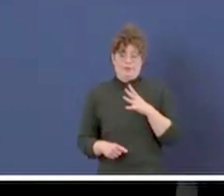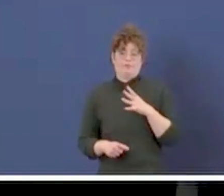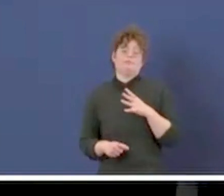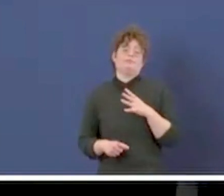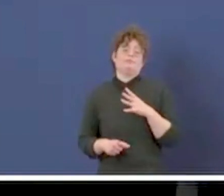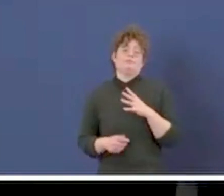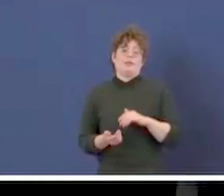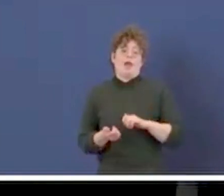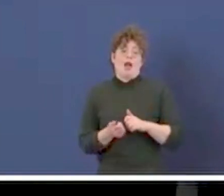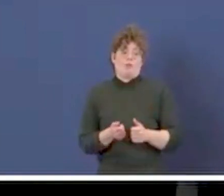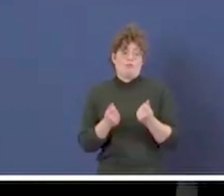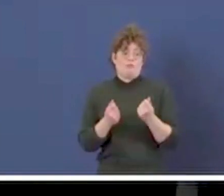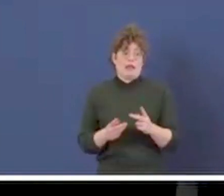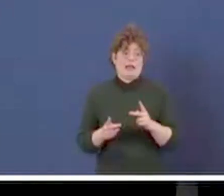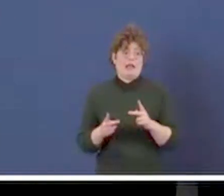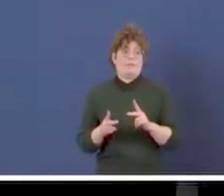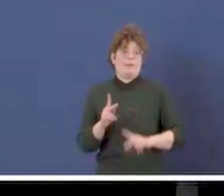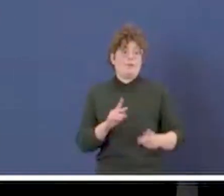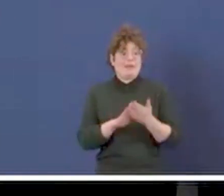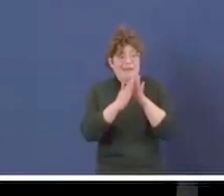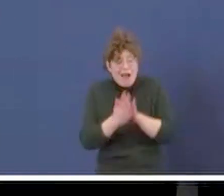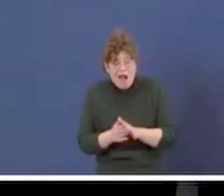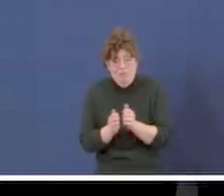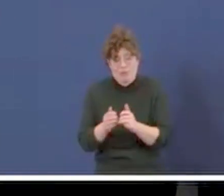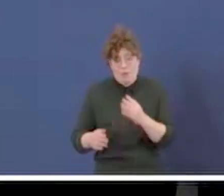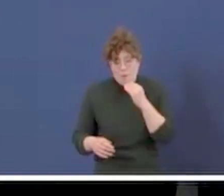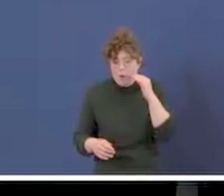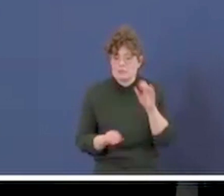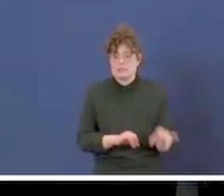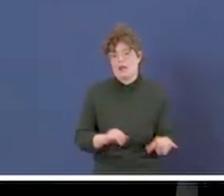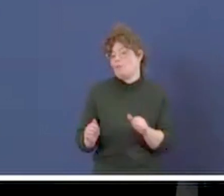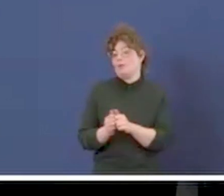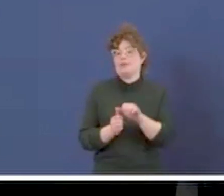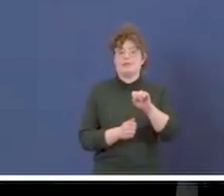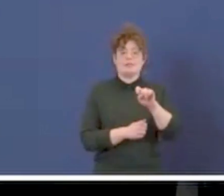It's how many homeless stints start, as was the case with Stephanie.